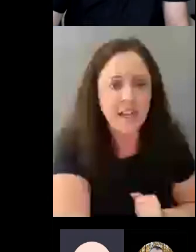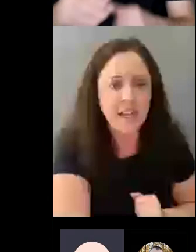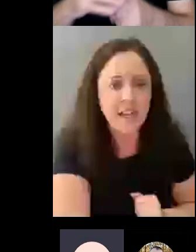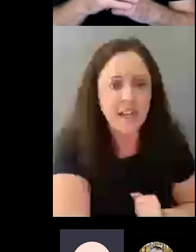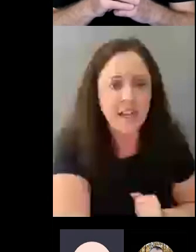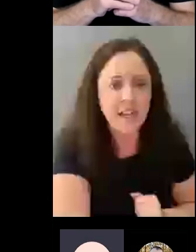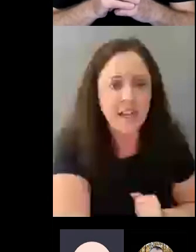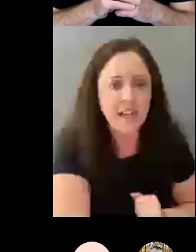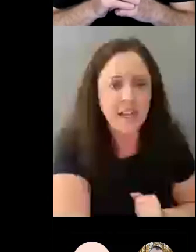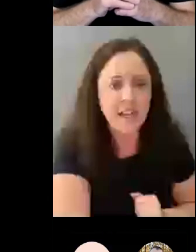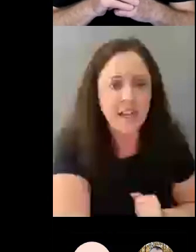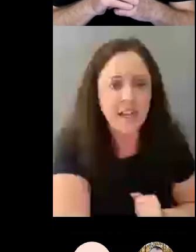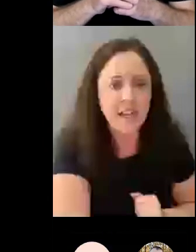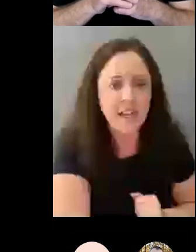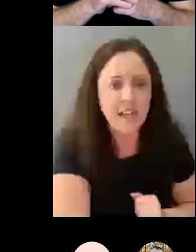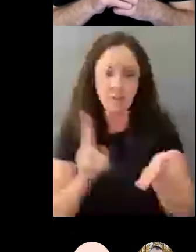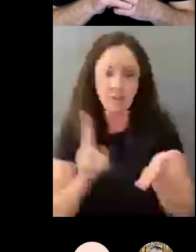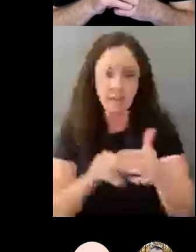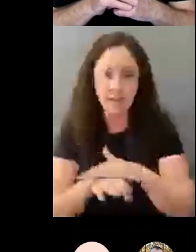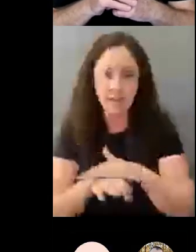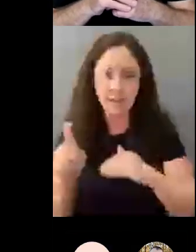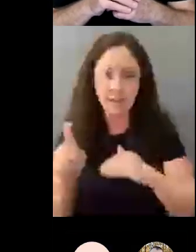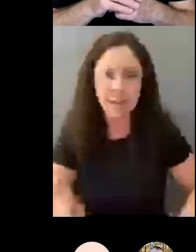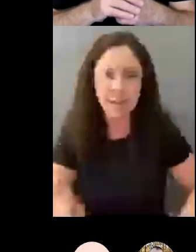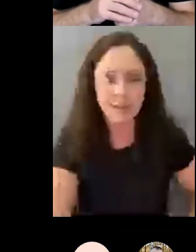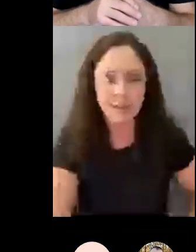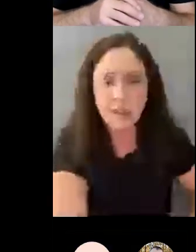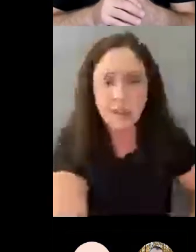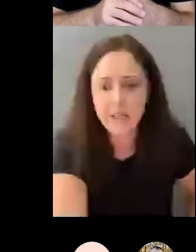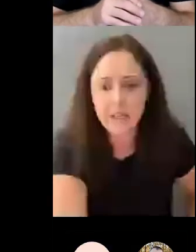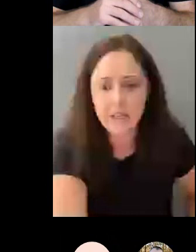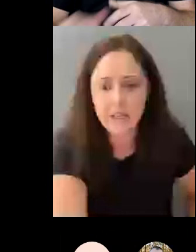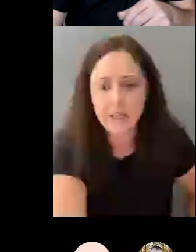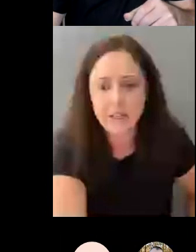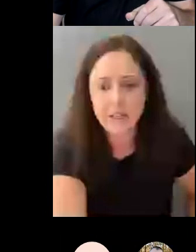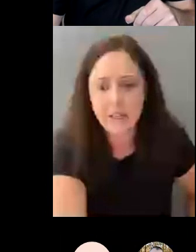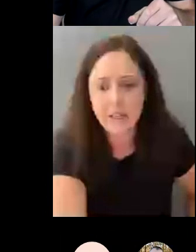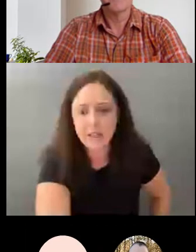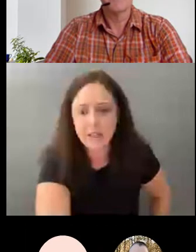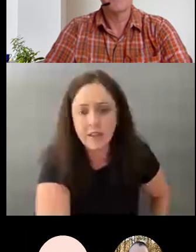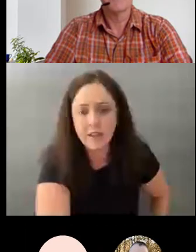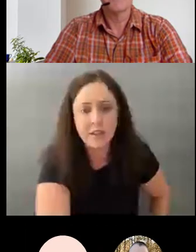Should So I maybe No try? problem. Should I try logging out and logging back in?